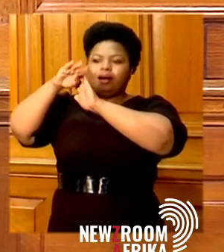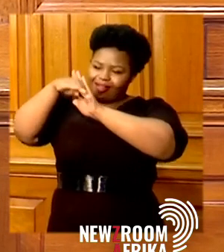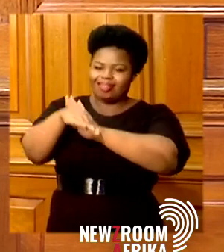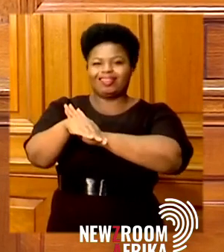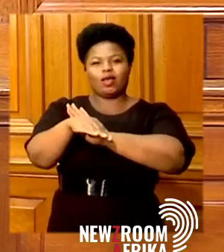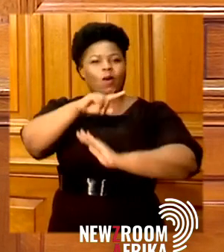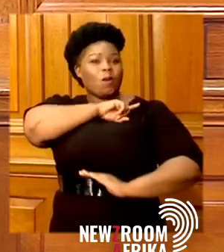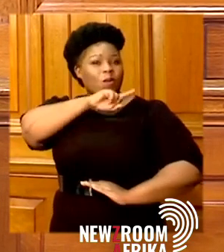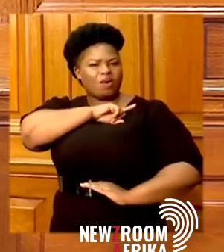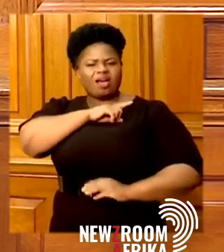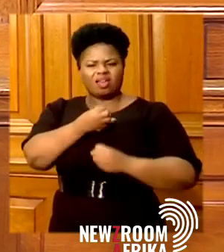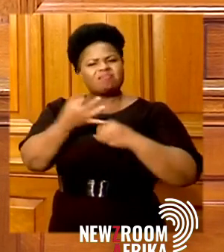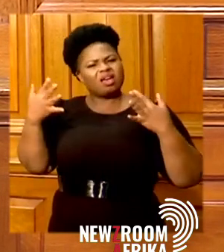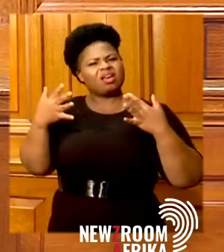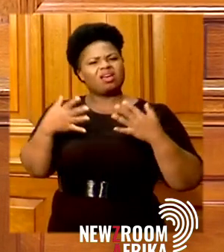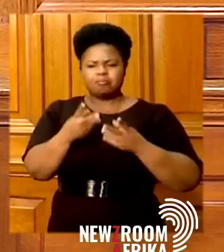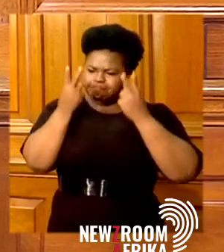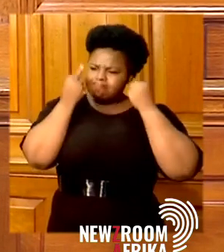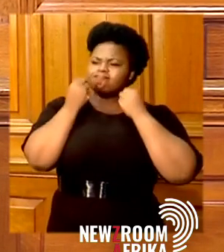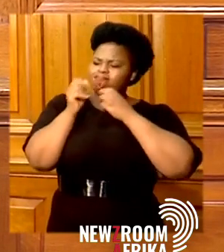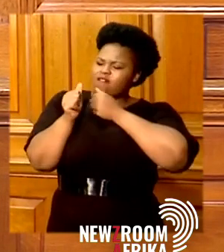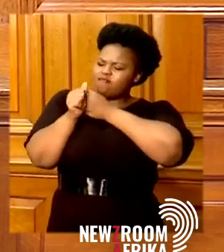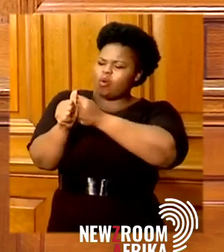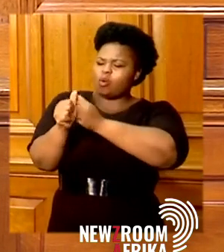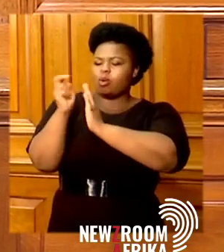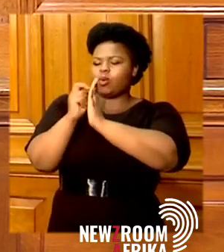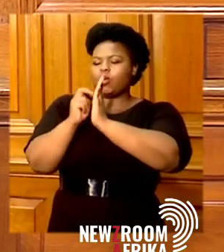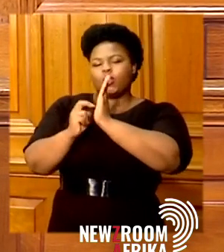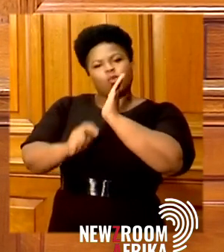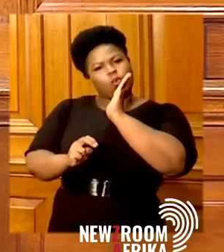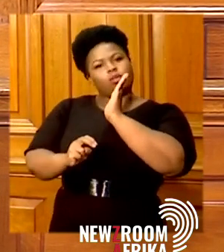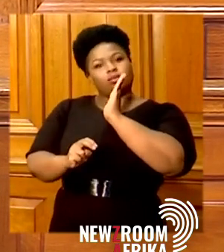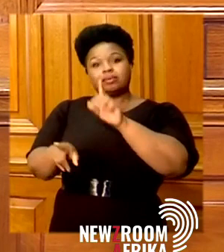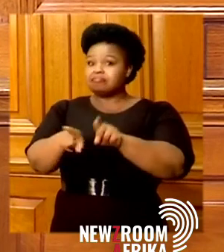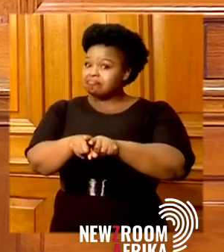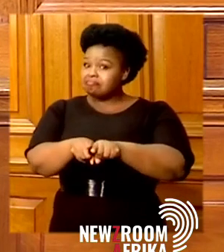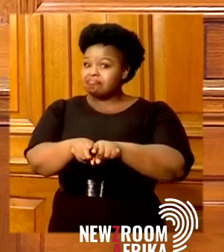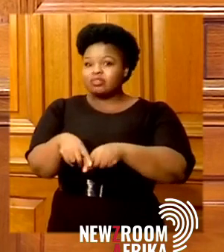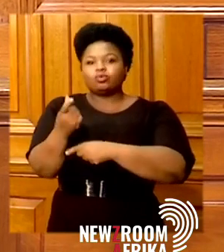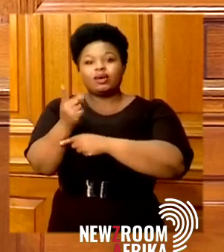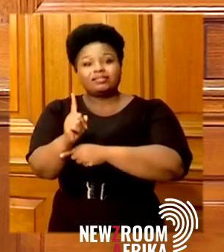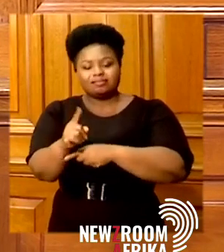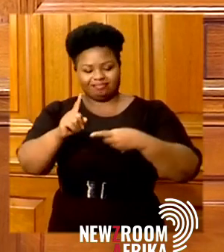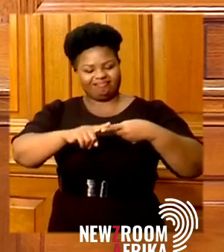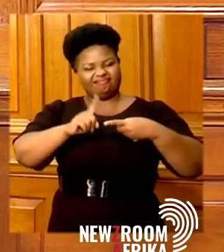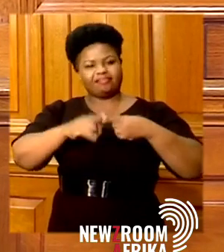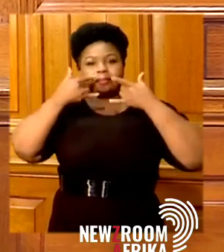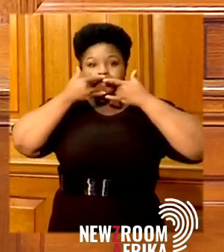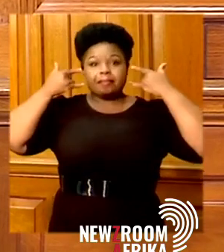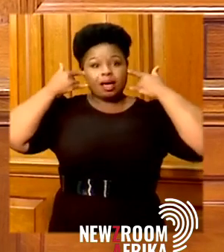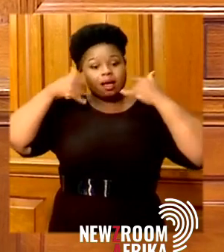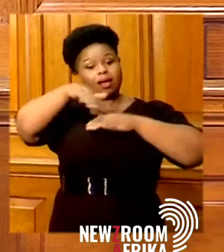restrictions and observed the basic health protocols, including wearing of masks in